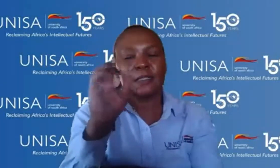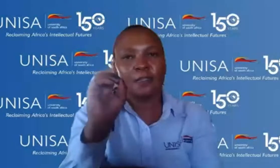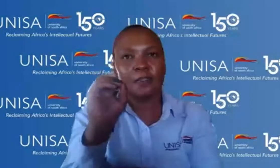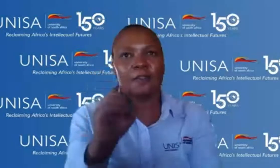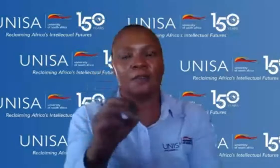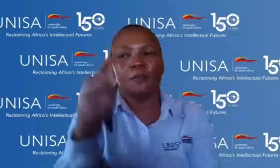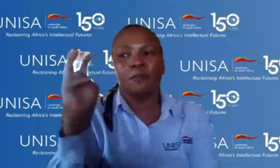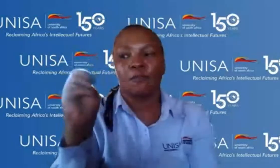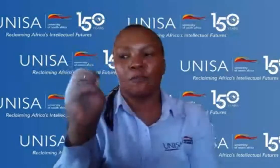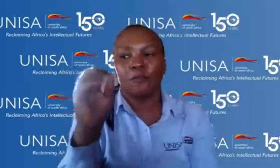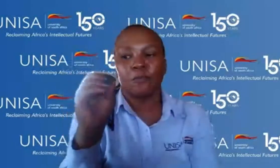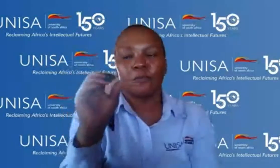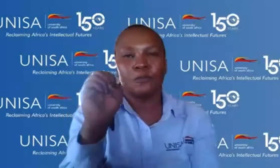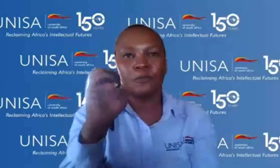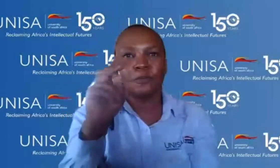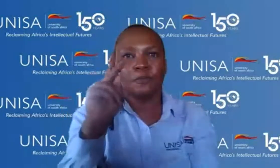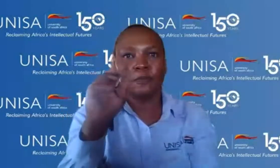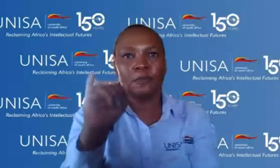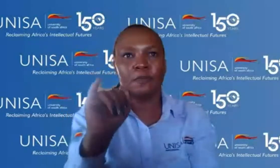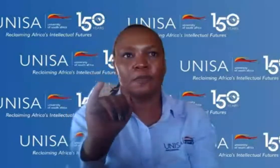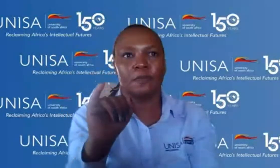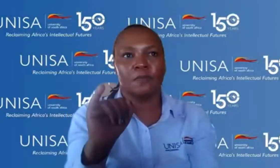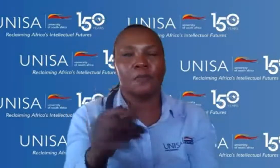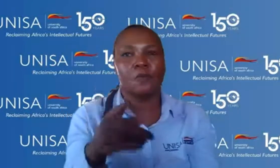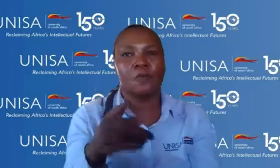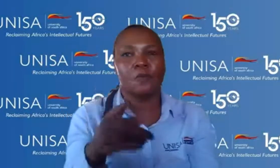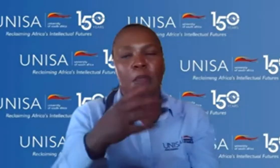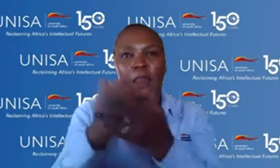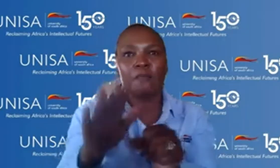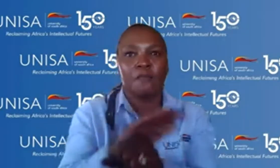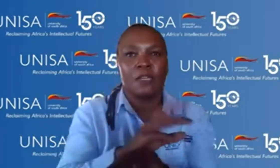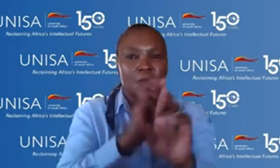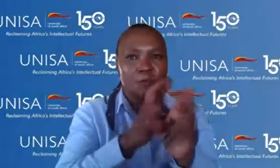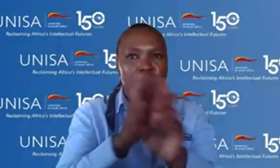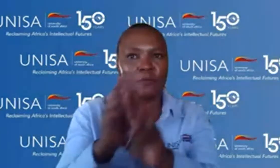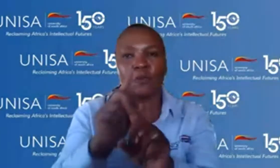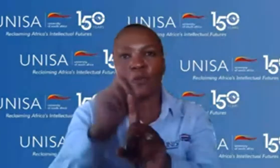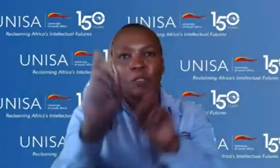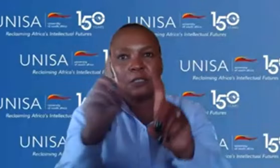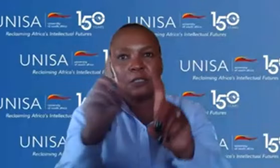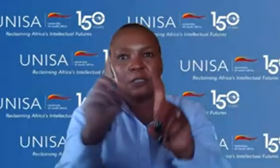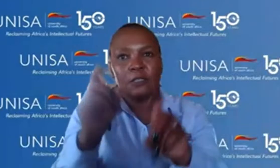has been quite helpful in responding to the questions that were on the chat,